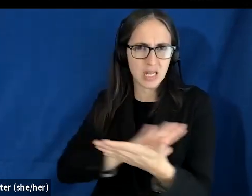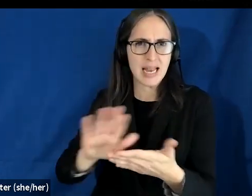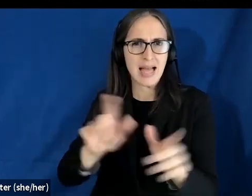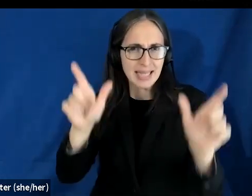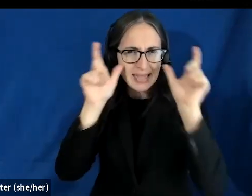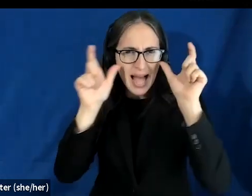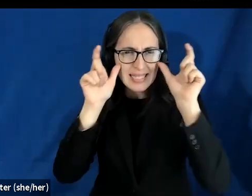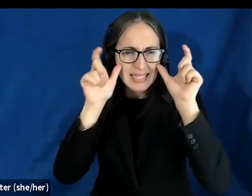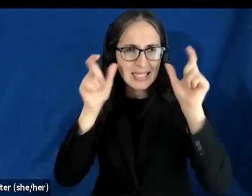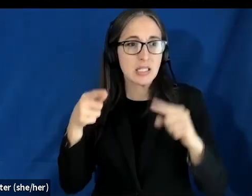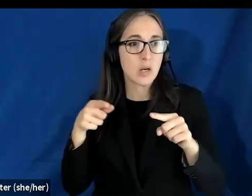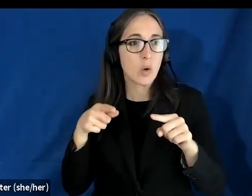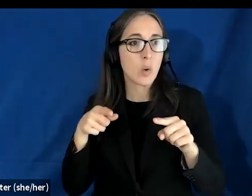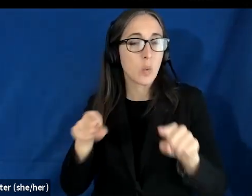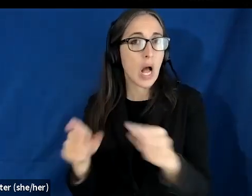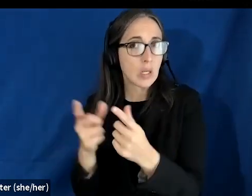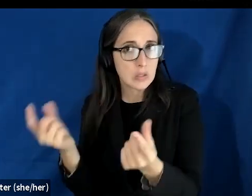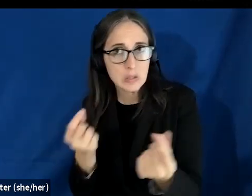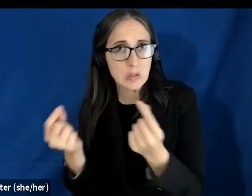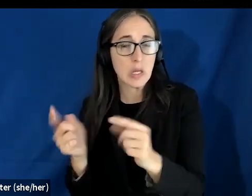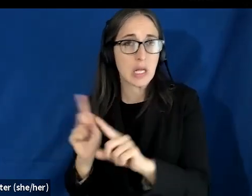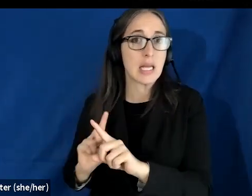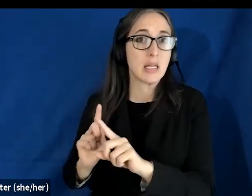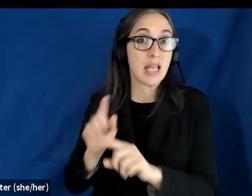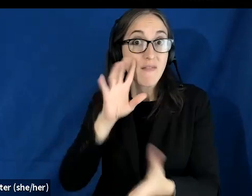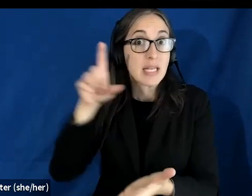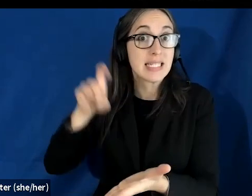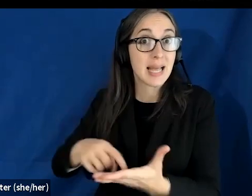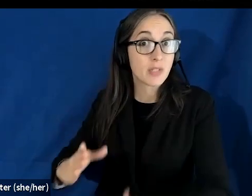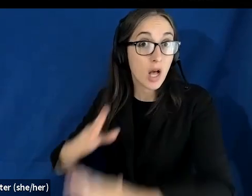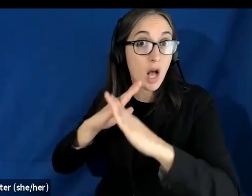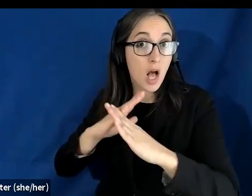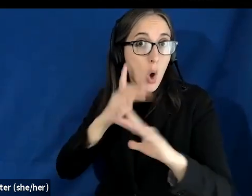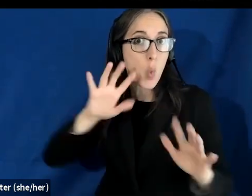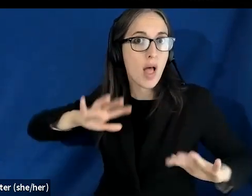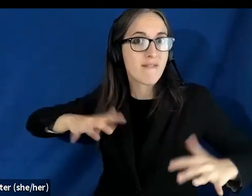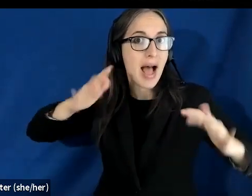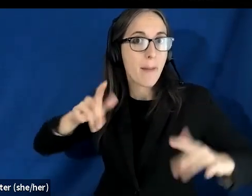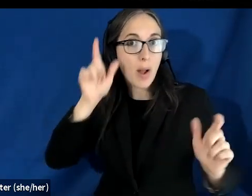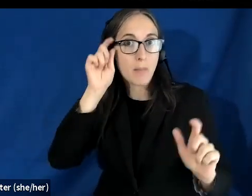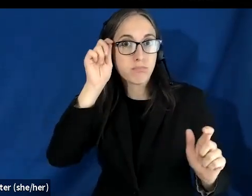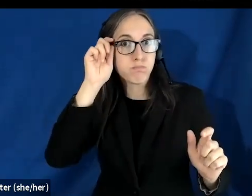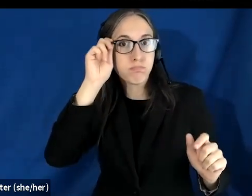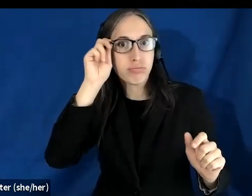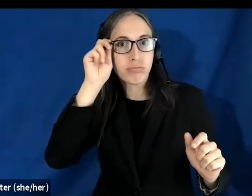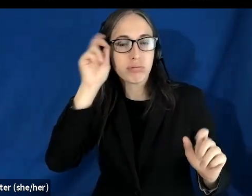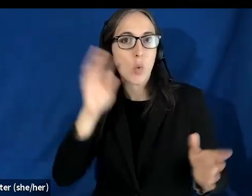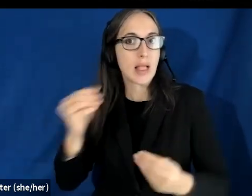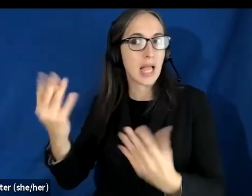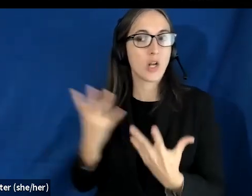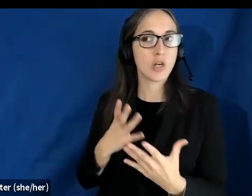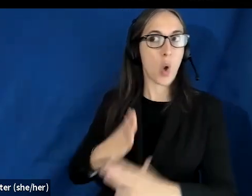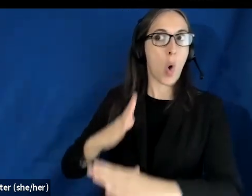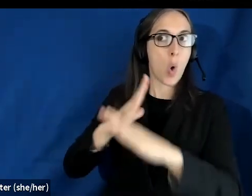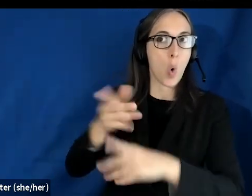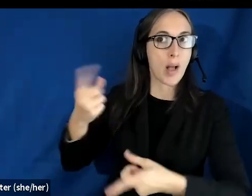doing O&M, whenever it detects obstacles, it will just vibrate to let you know that you're about to walk into an obstacle. I mean, how amazing is